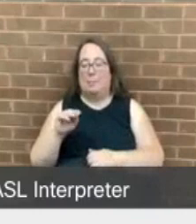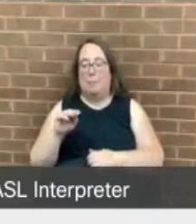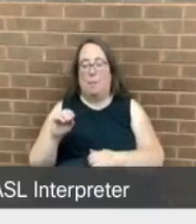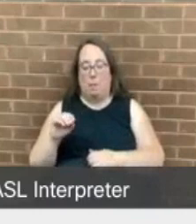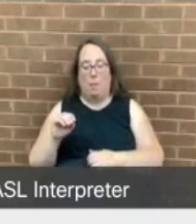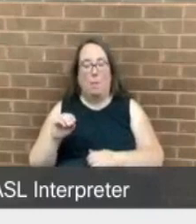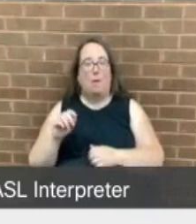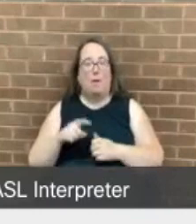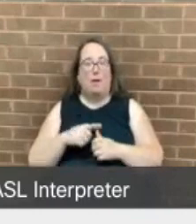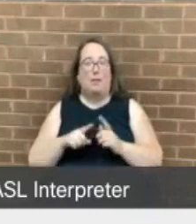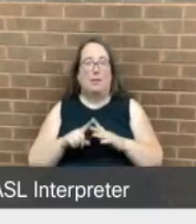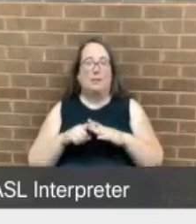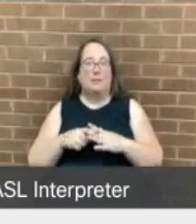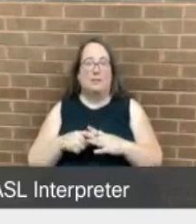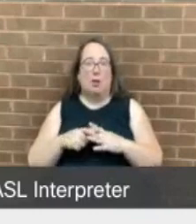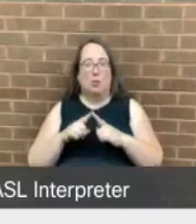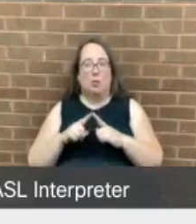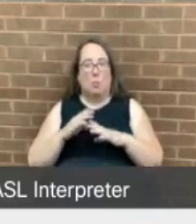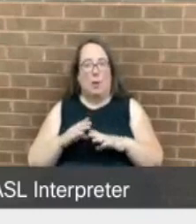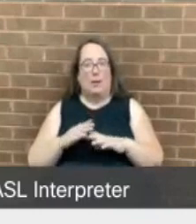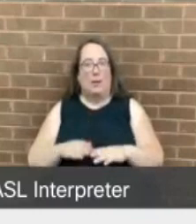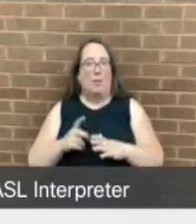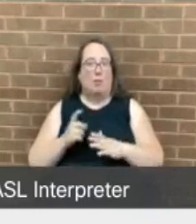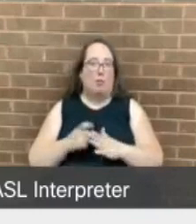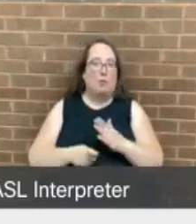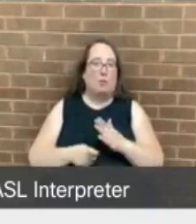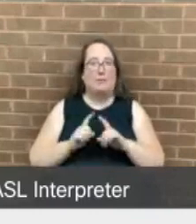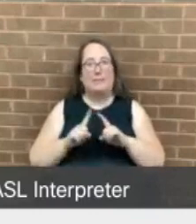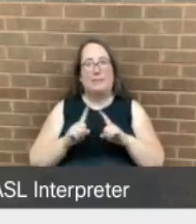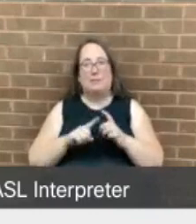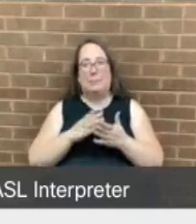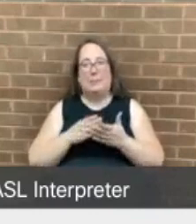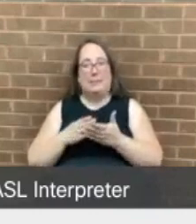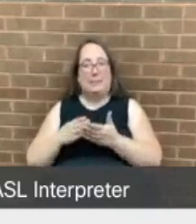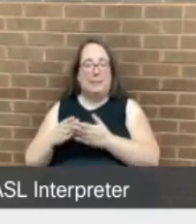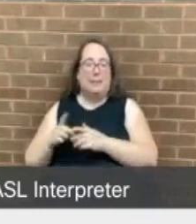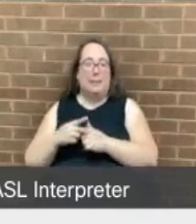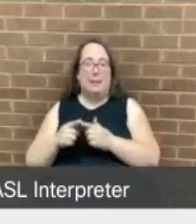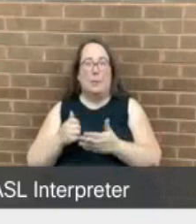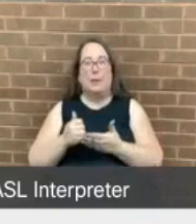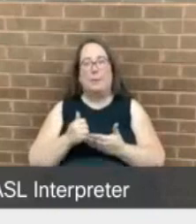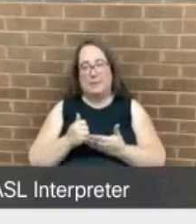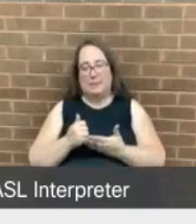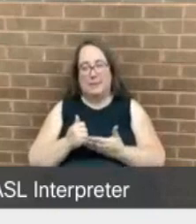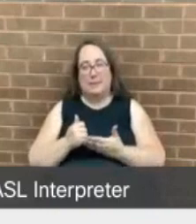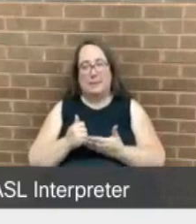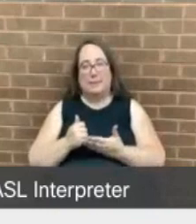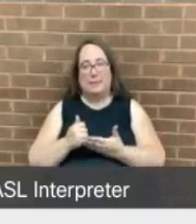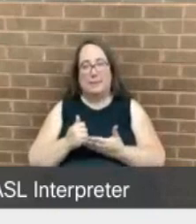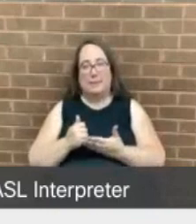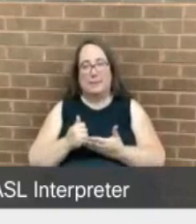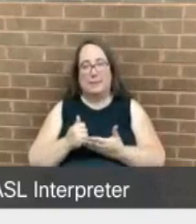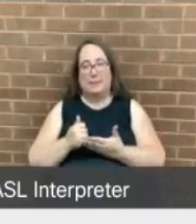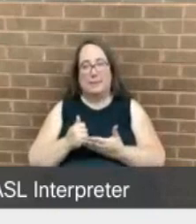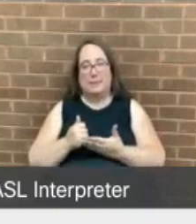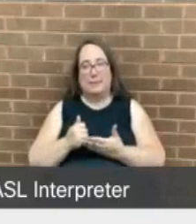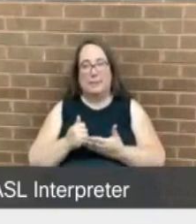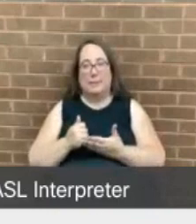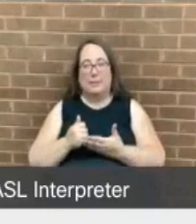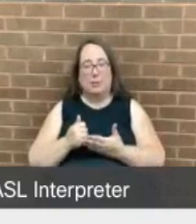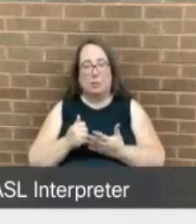also start to break down the cost of the individual pieces of it, that will help us to, you know, revamp our priority letter if we have